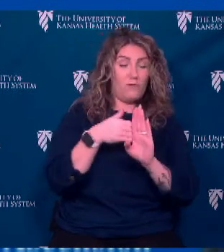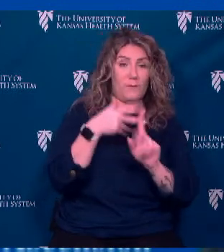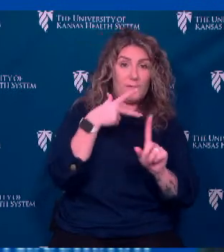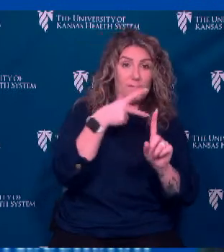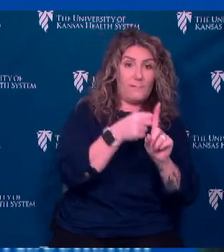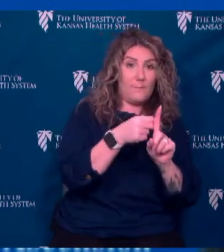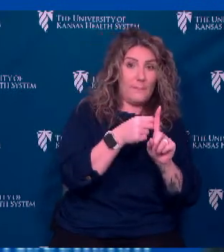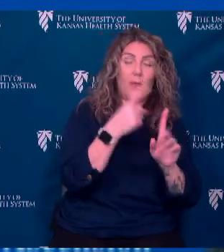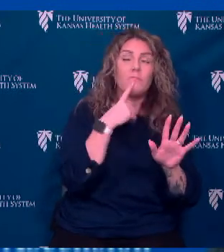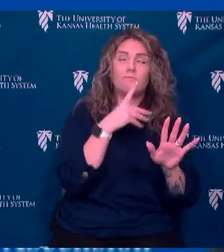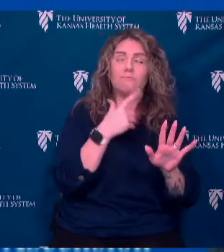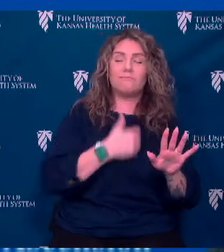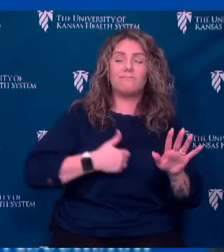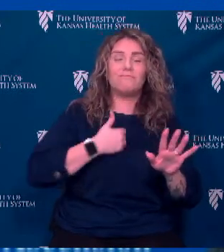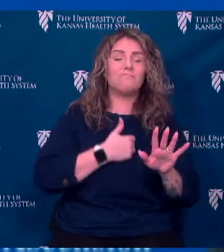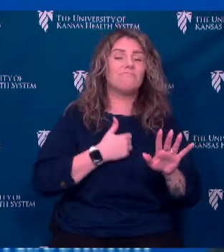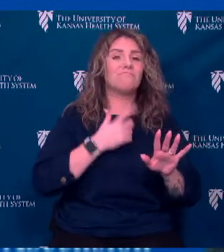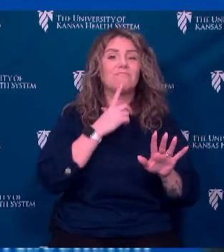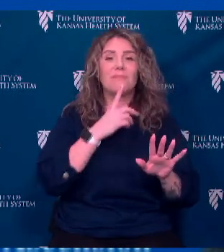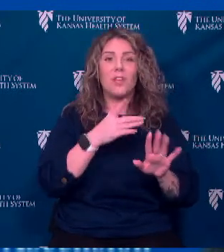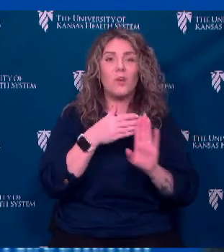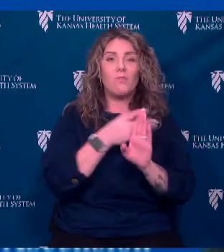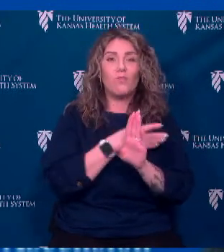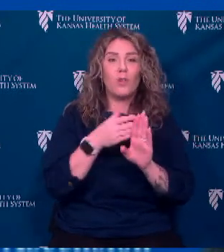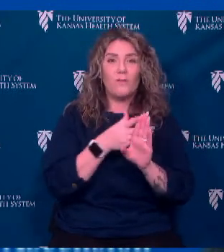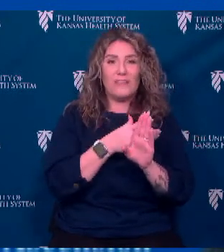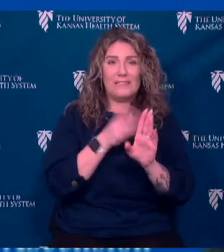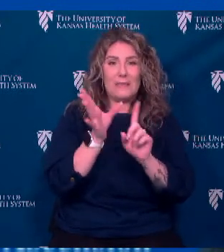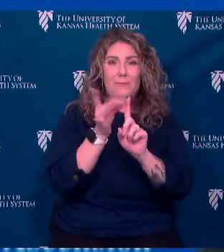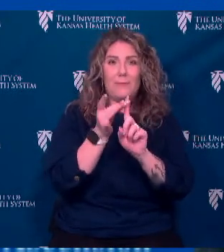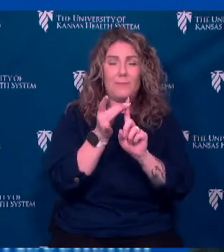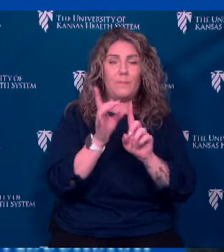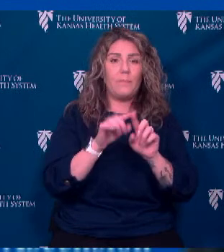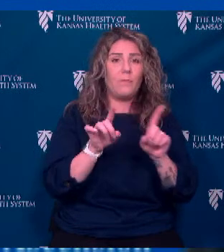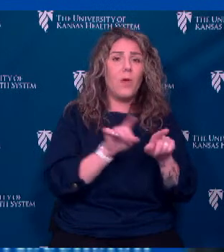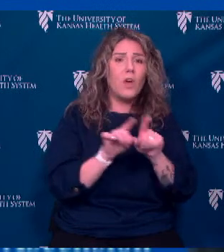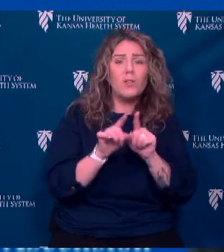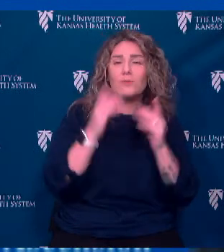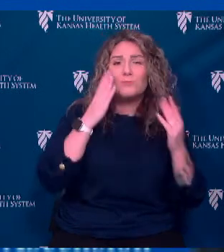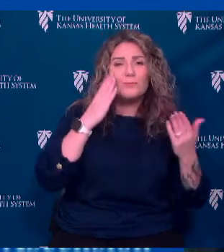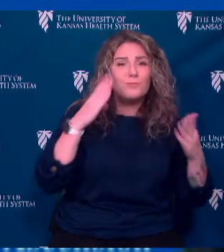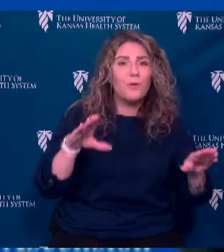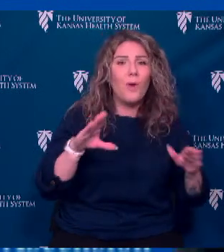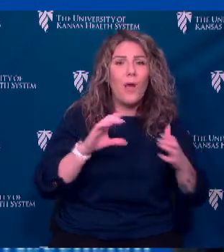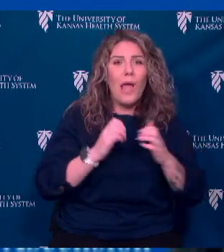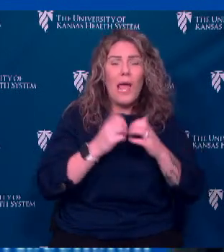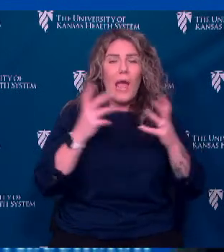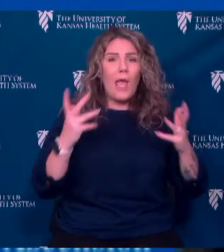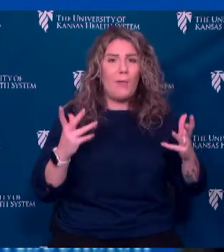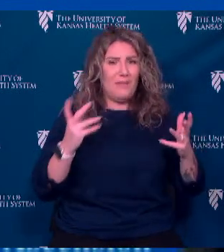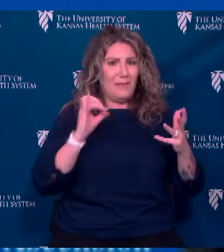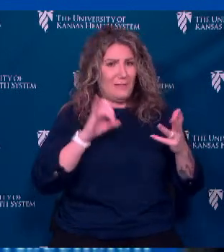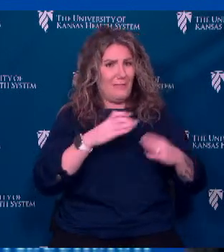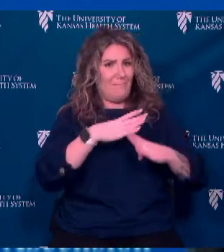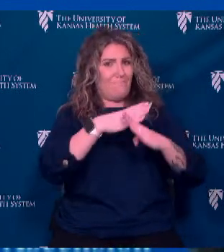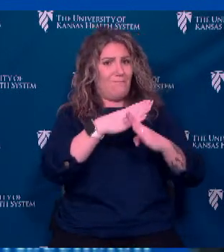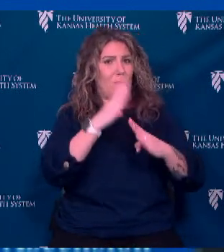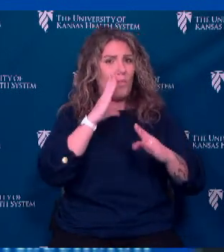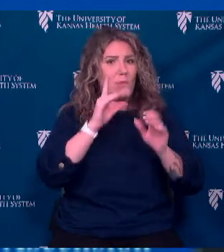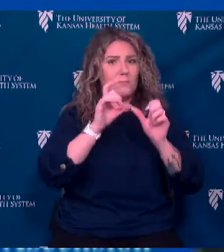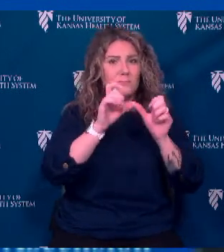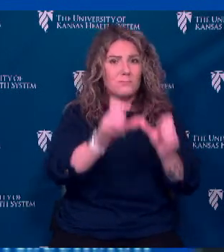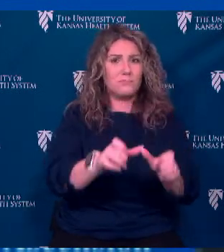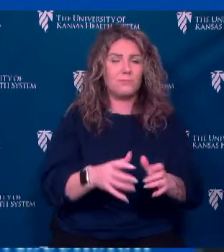vaccinated, have been previously infected, but we also don't know how much is that going to